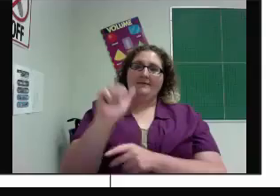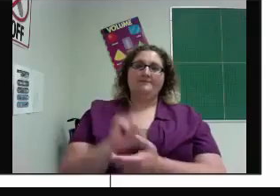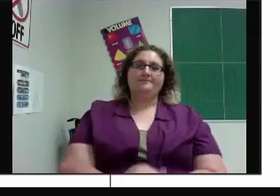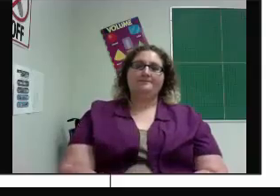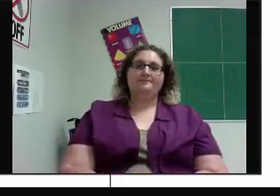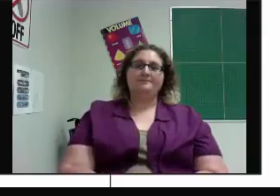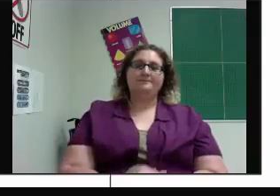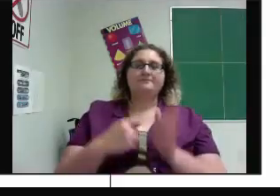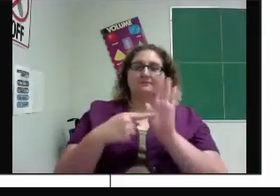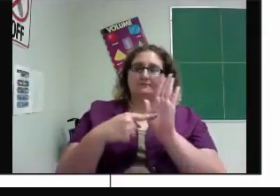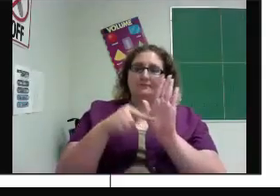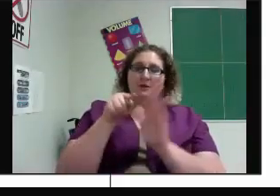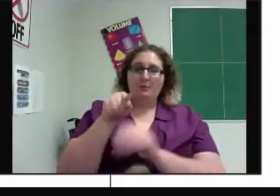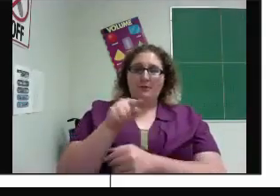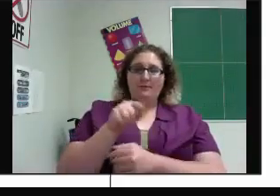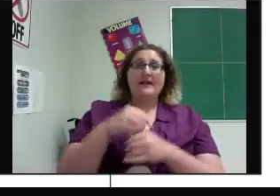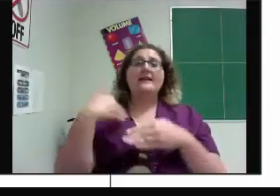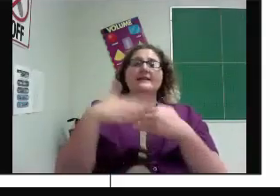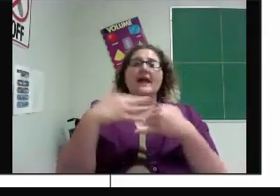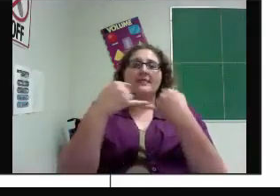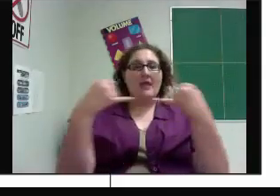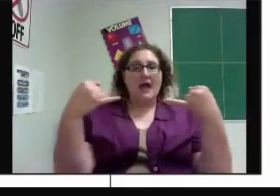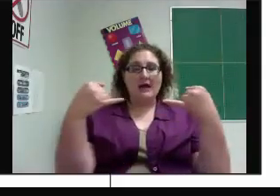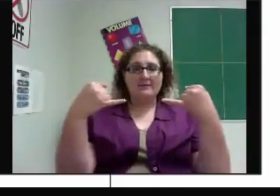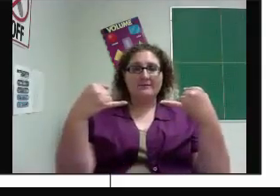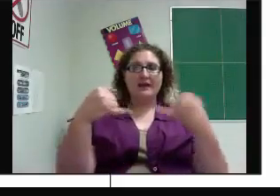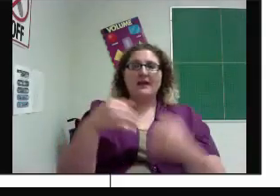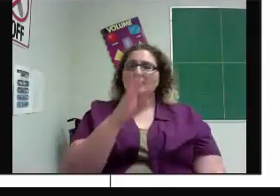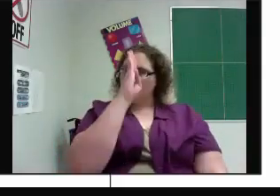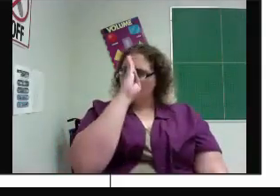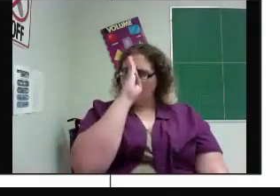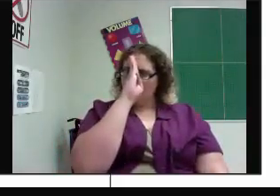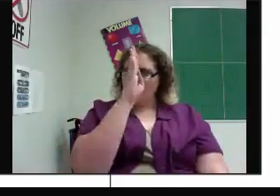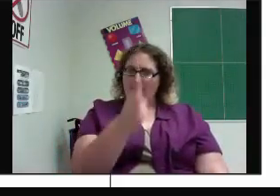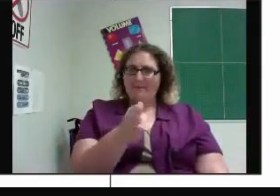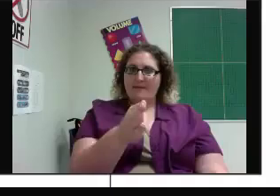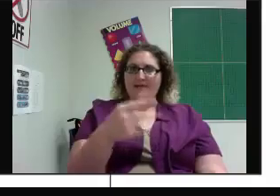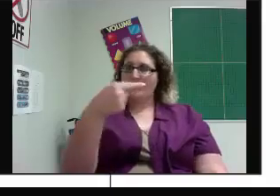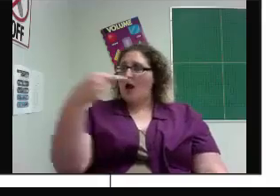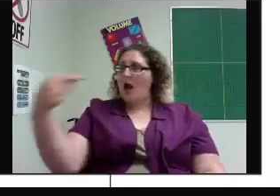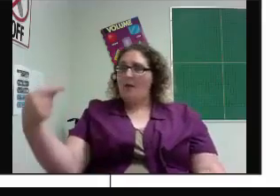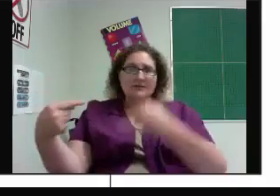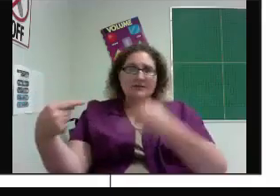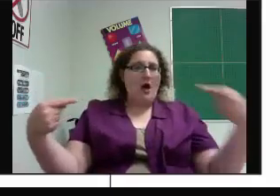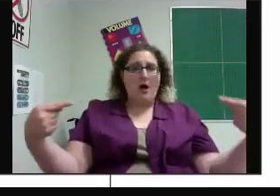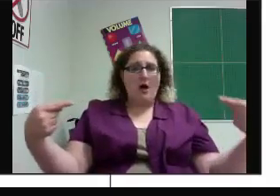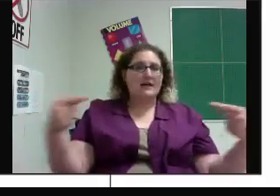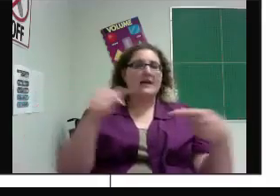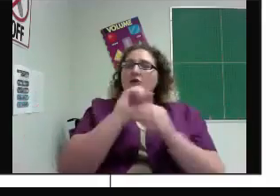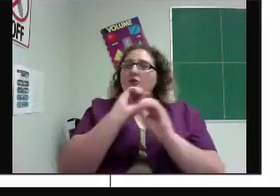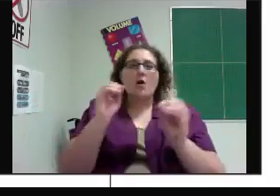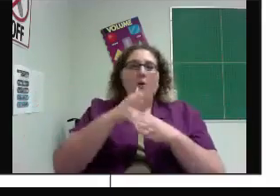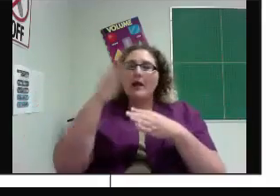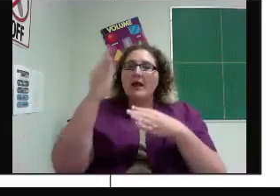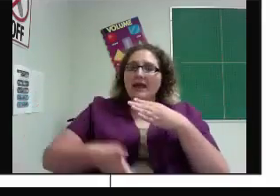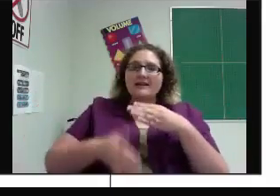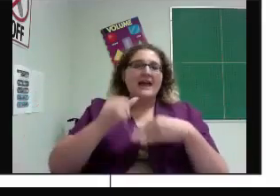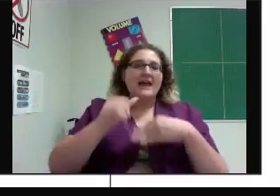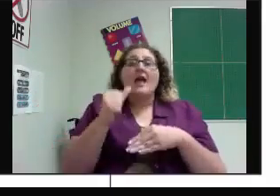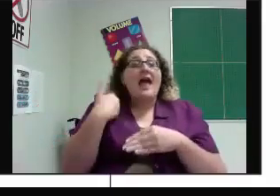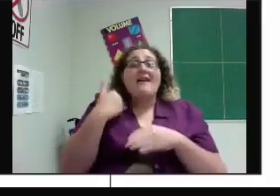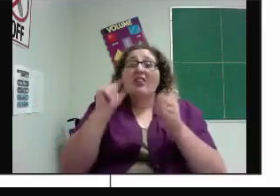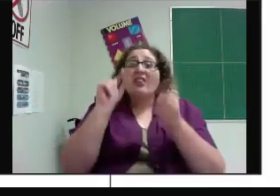point. Okay, next we have a line. It's a straight path that extends in opposite directions without end and does not have a